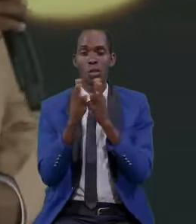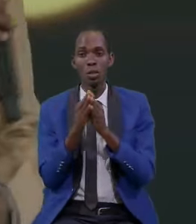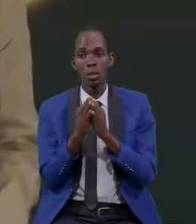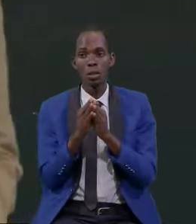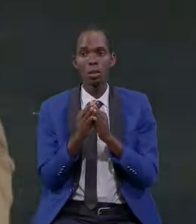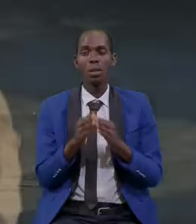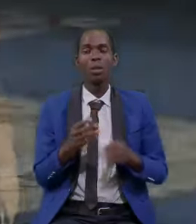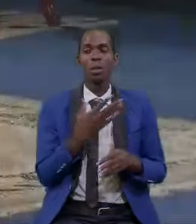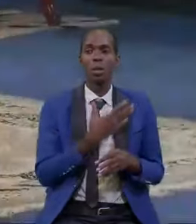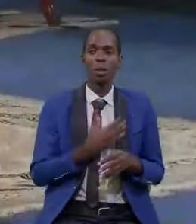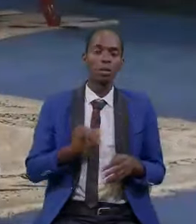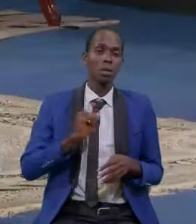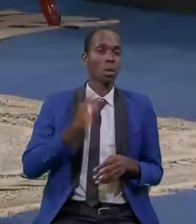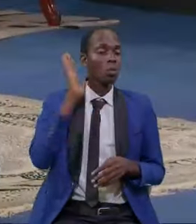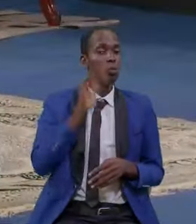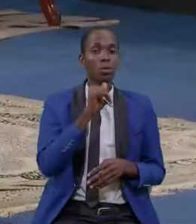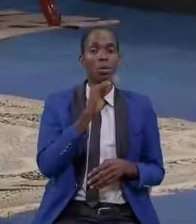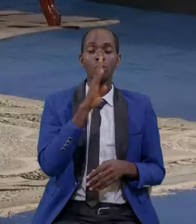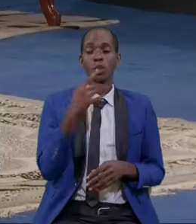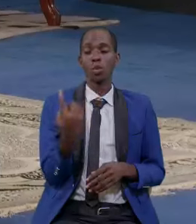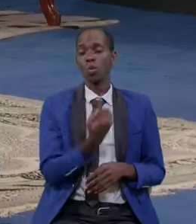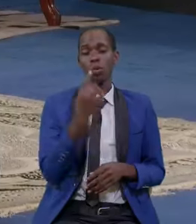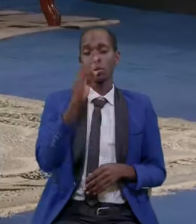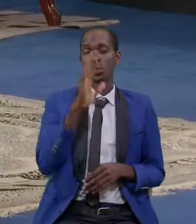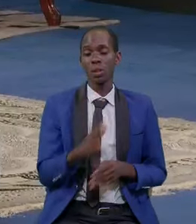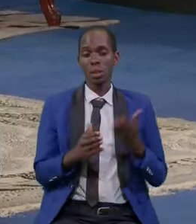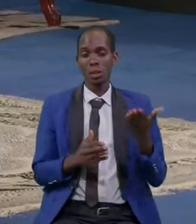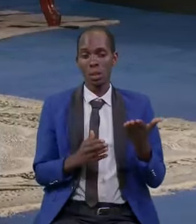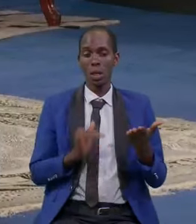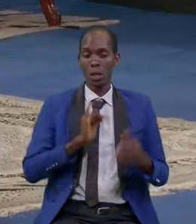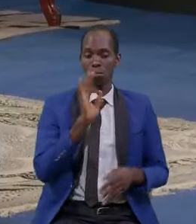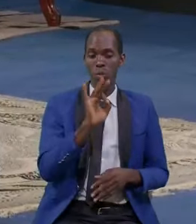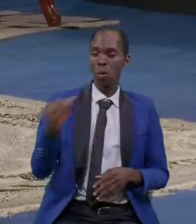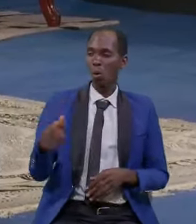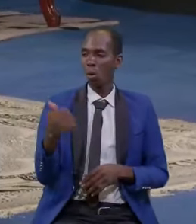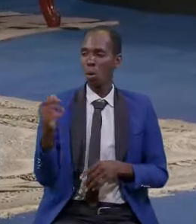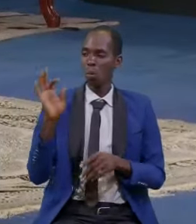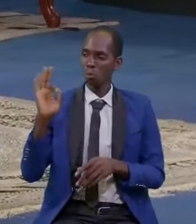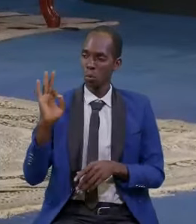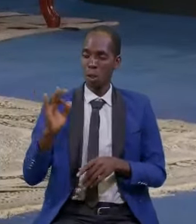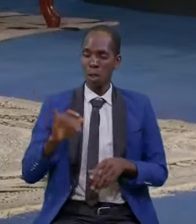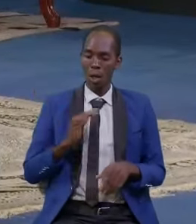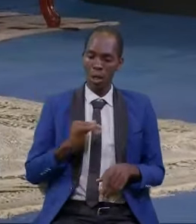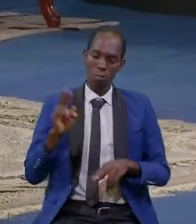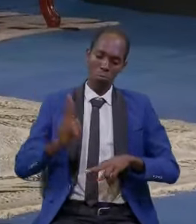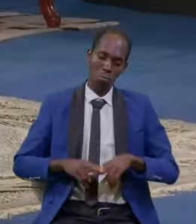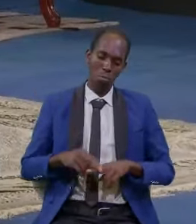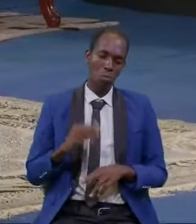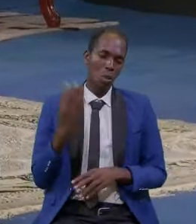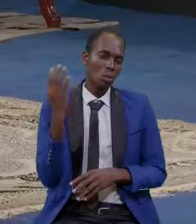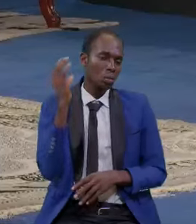speaker there. I preach and others preach, and I'm sitting down there listening to